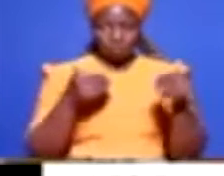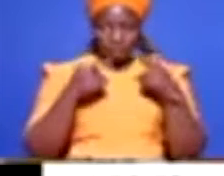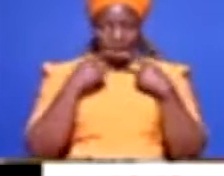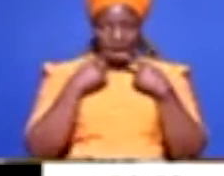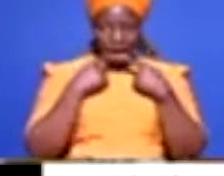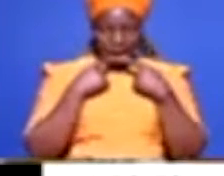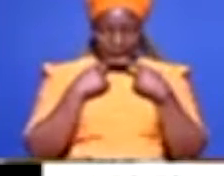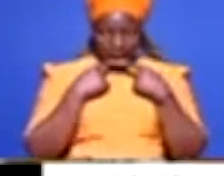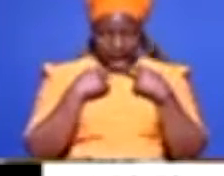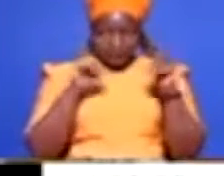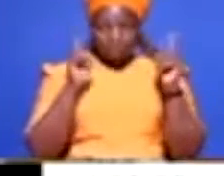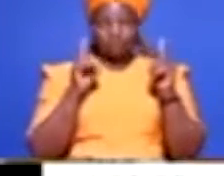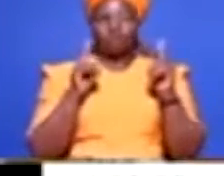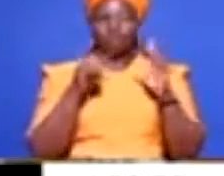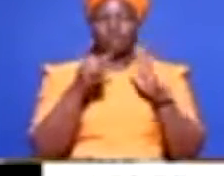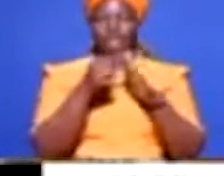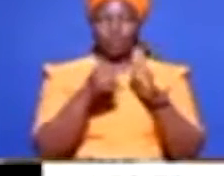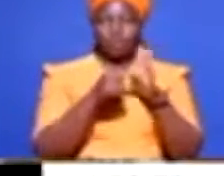The following 15